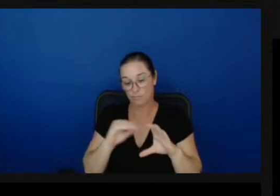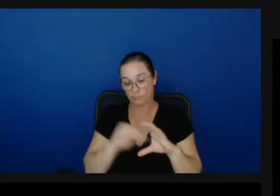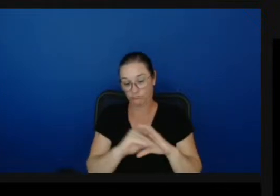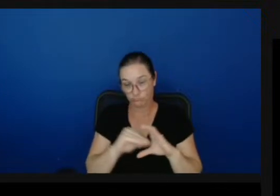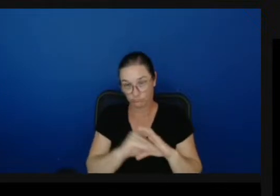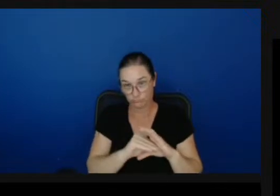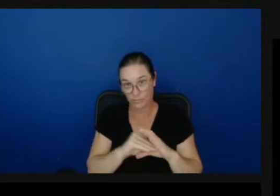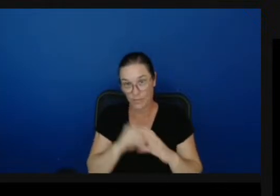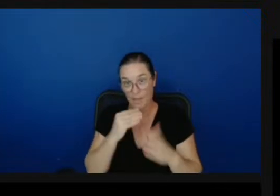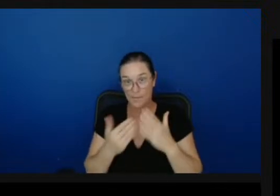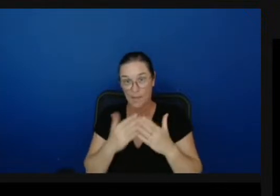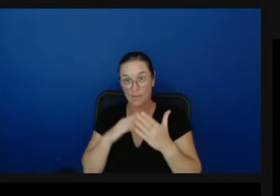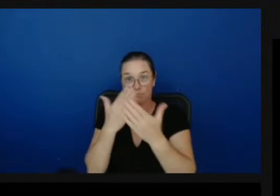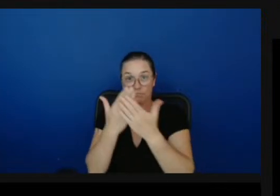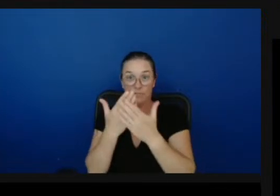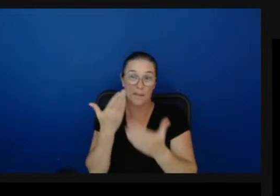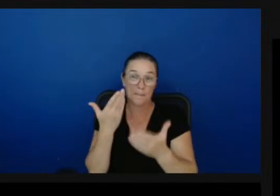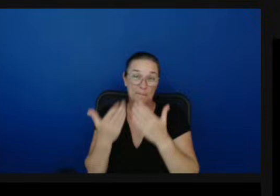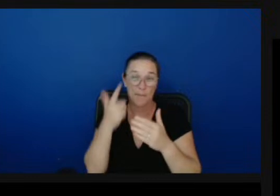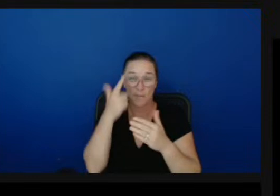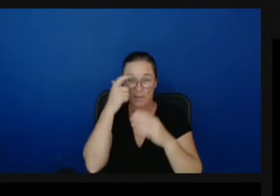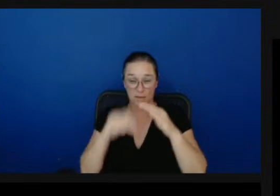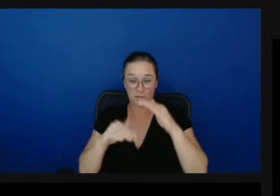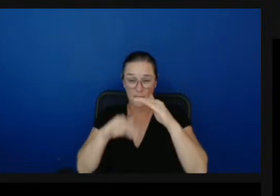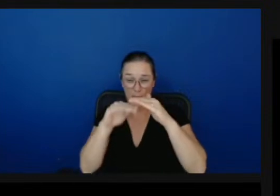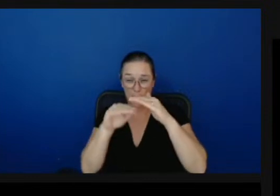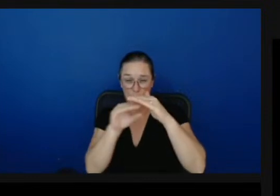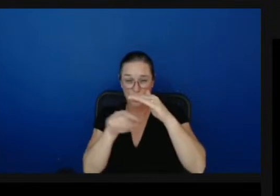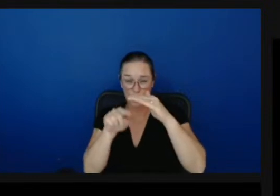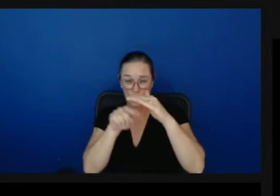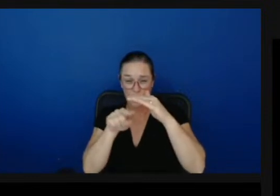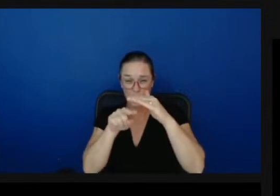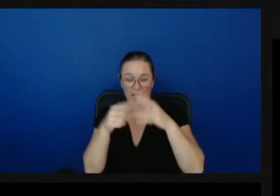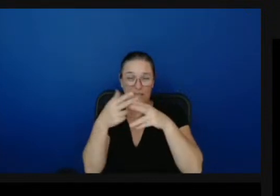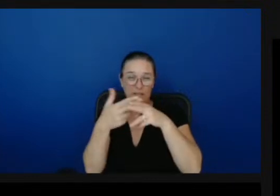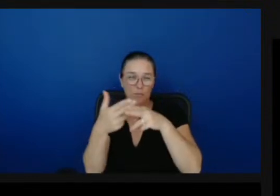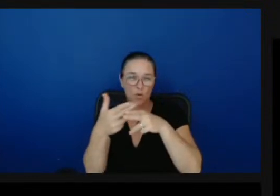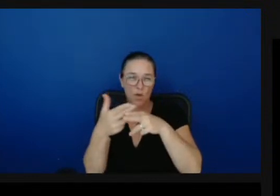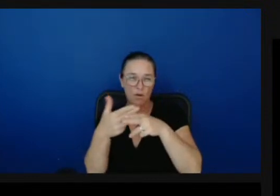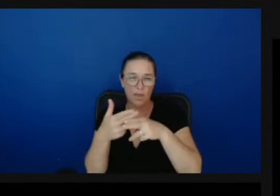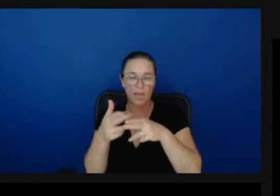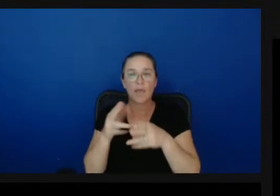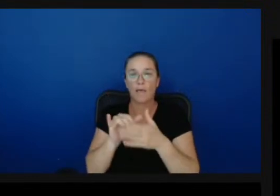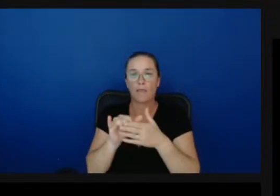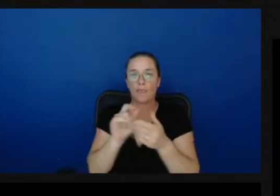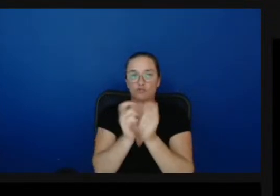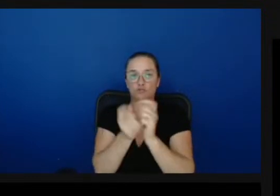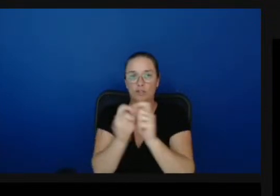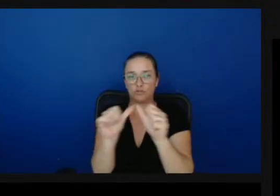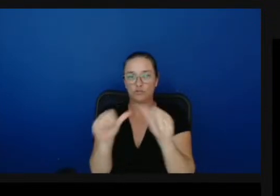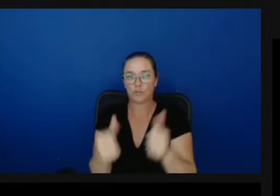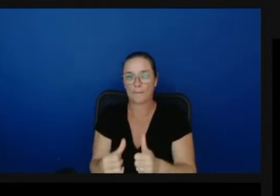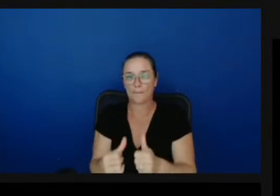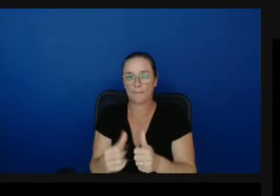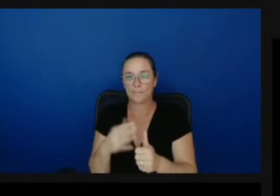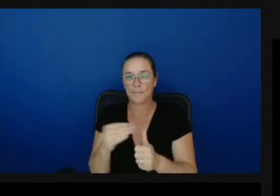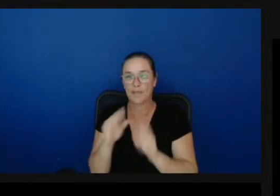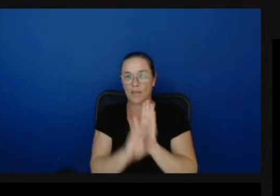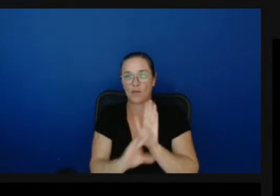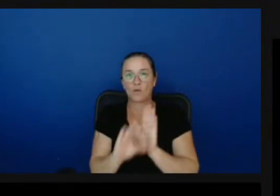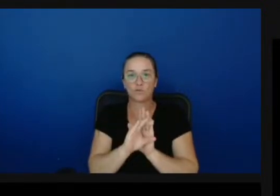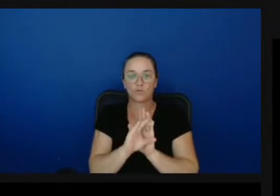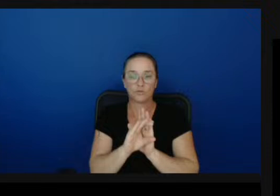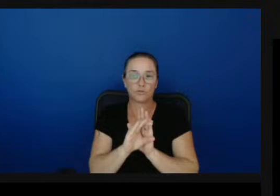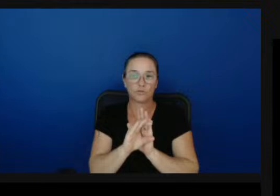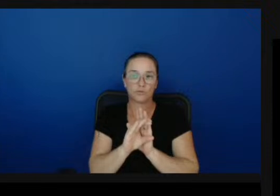there, and maybe that since that upper chamber is temporary, it changes shape and character through the